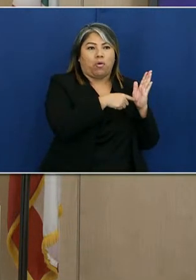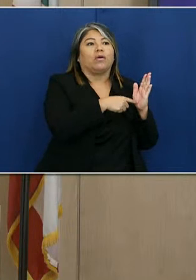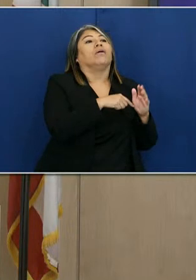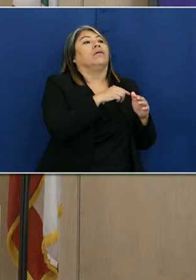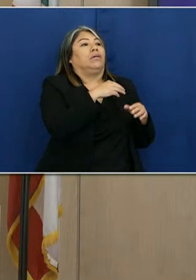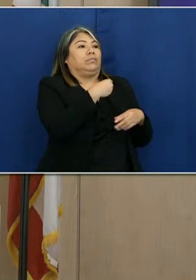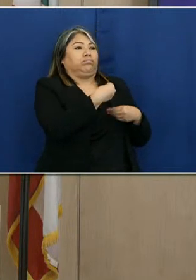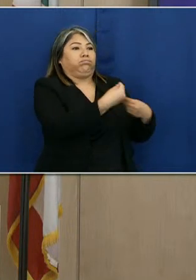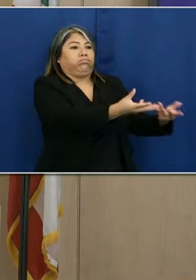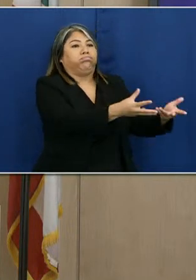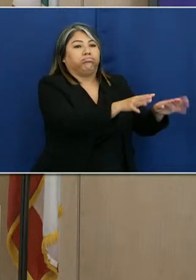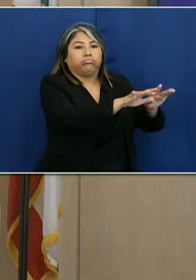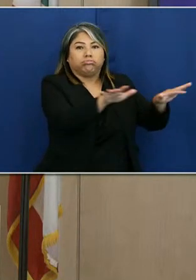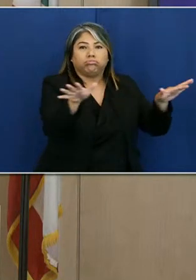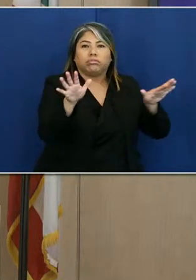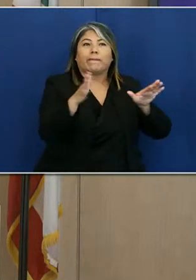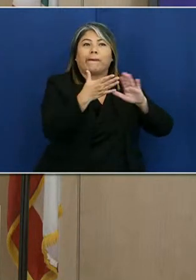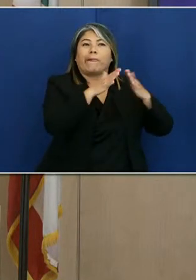constituents or the